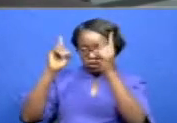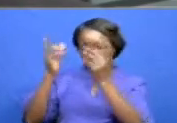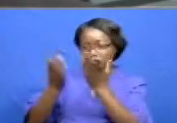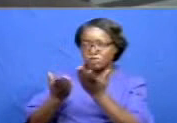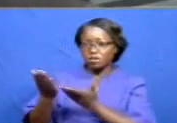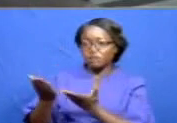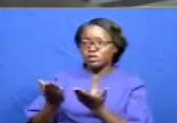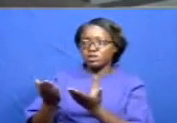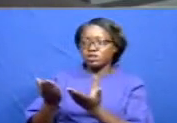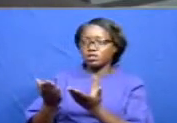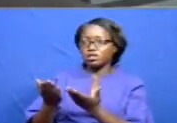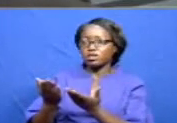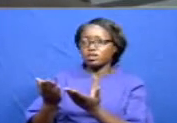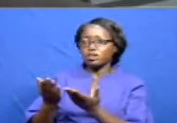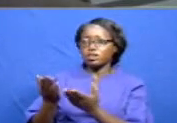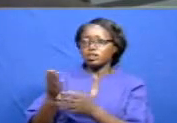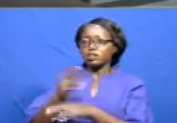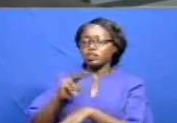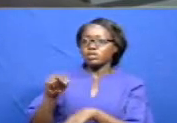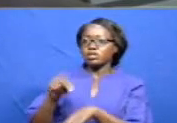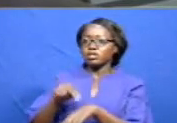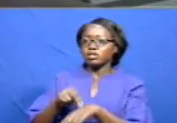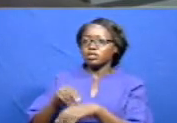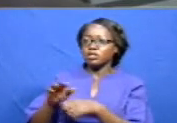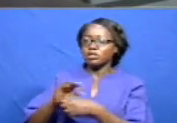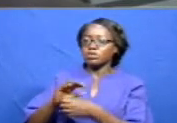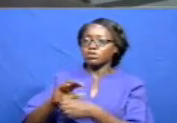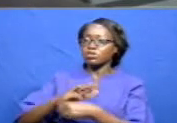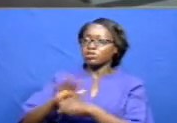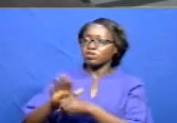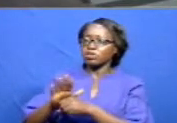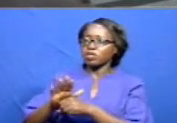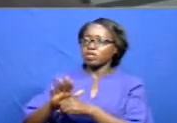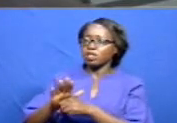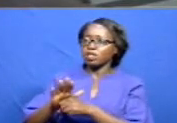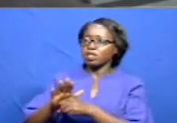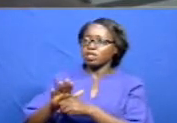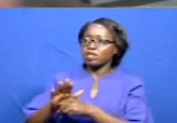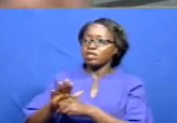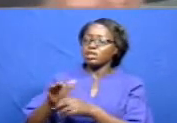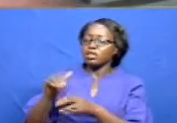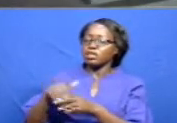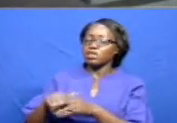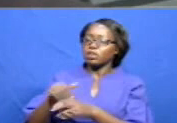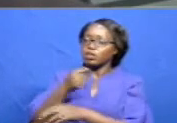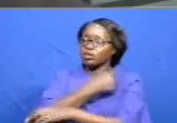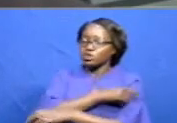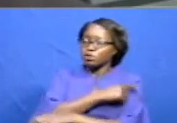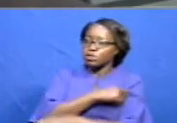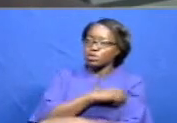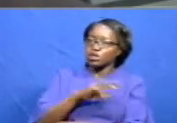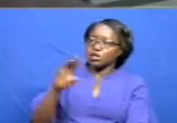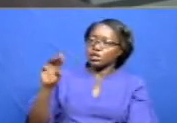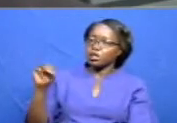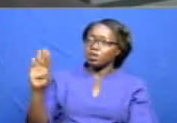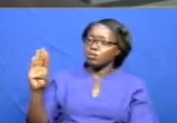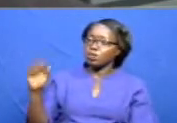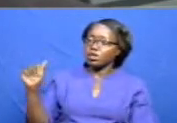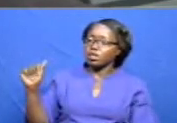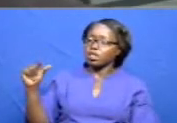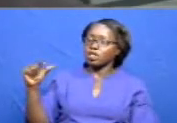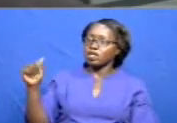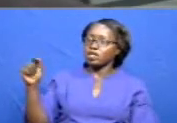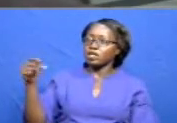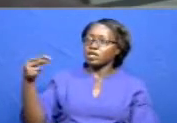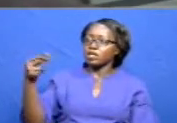to the National Coronavirus Healthcare, you know, facility at Bagathi. We are also doing the same at the Ministry of Health,